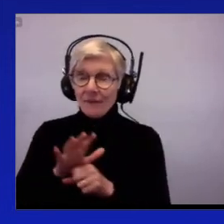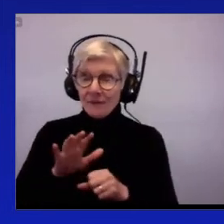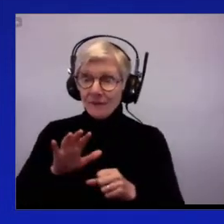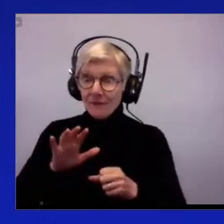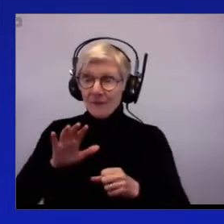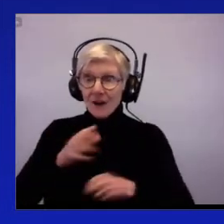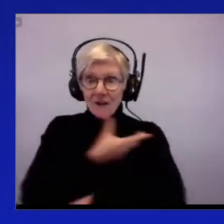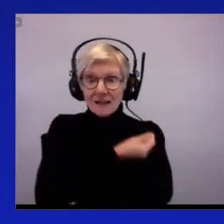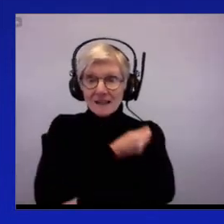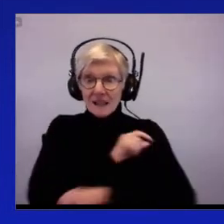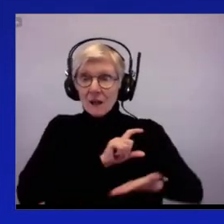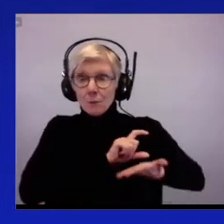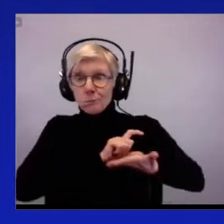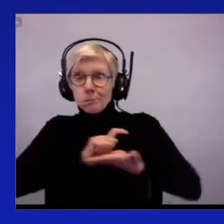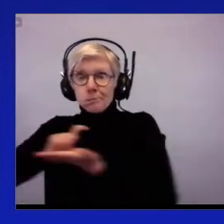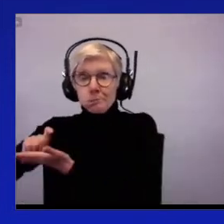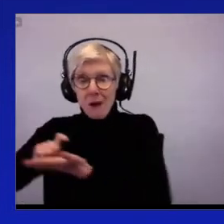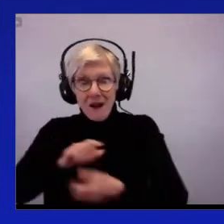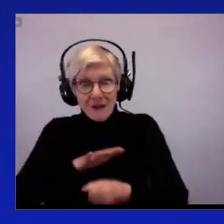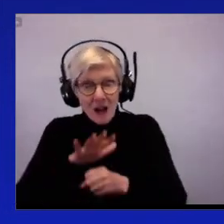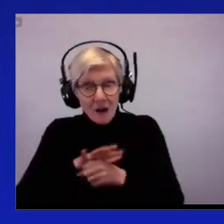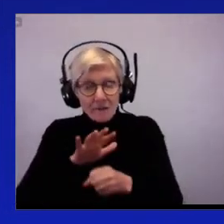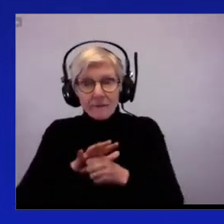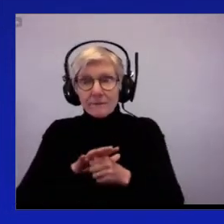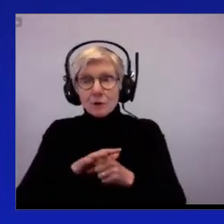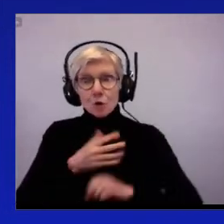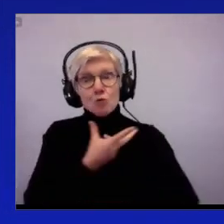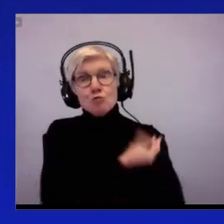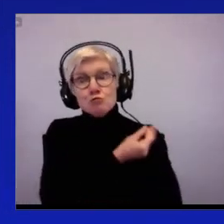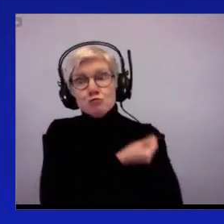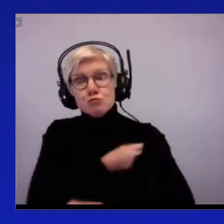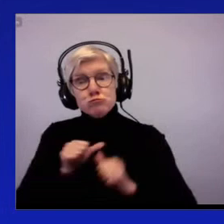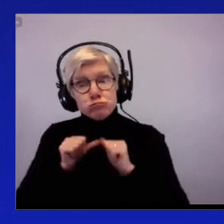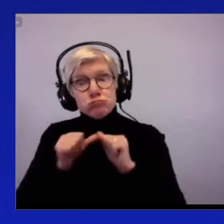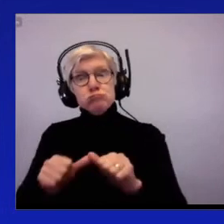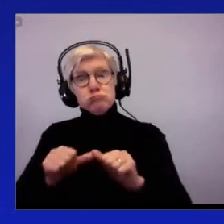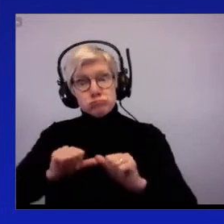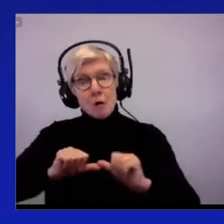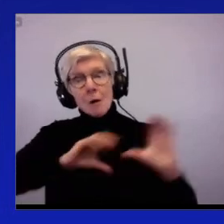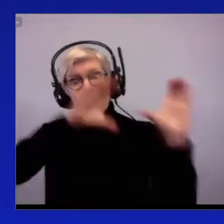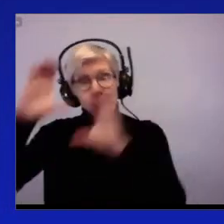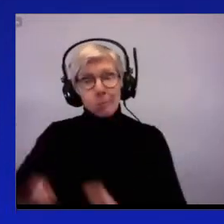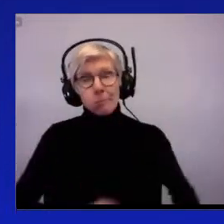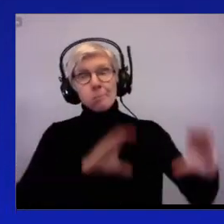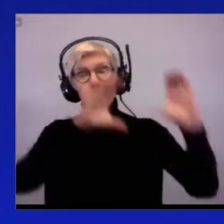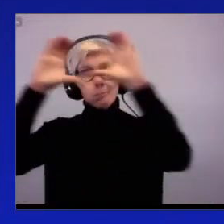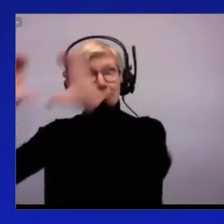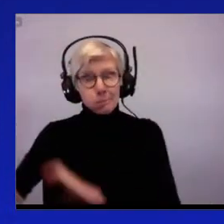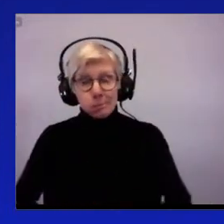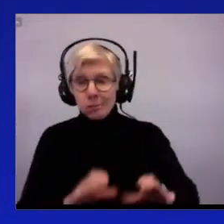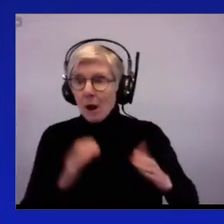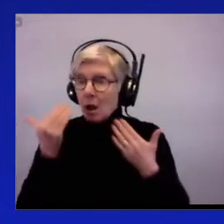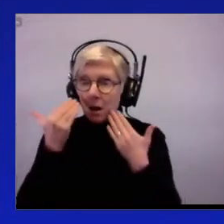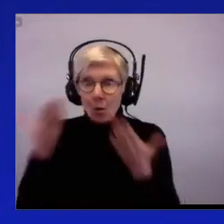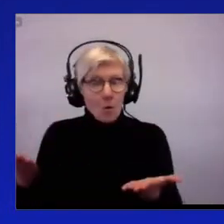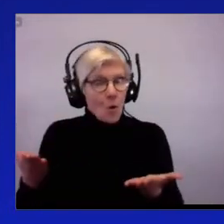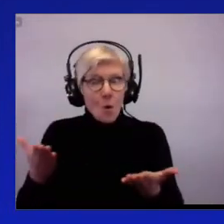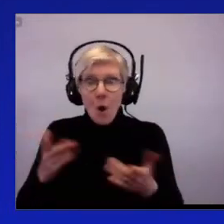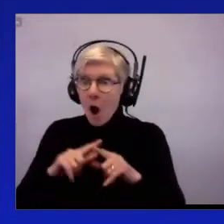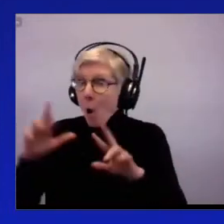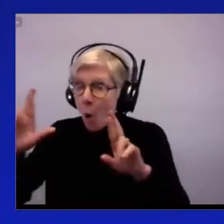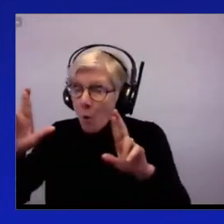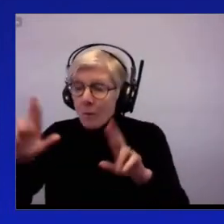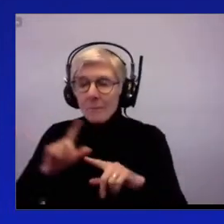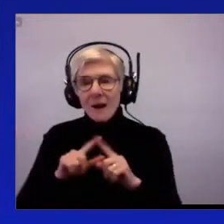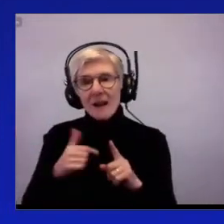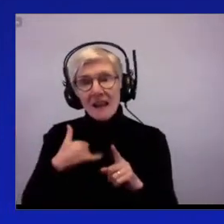24/7, but certainly we're looking at that, and we're going to plan to at least have one of those sites capable of being 24/7. I